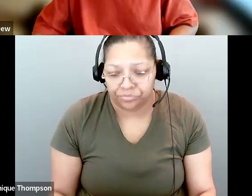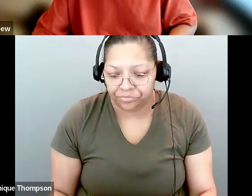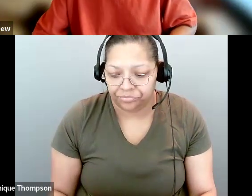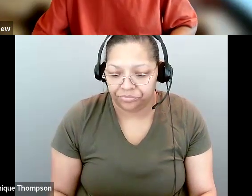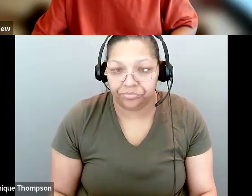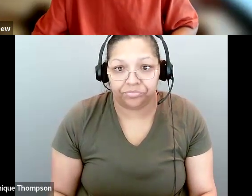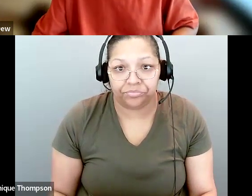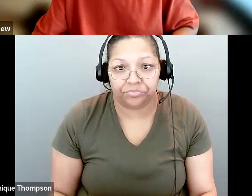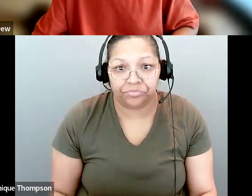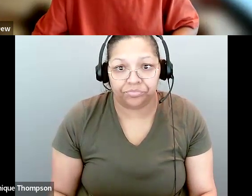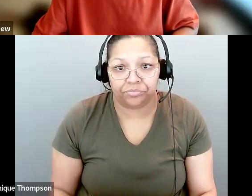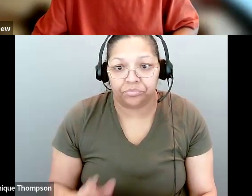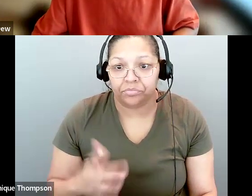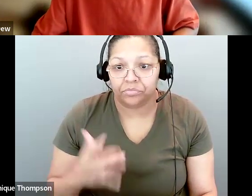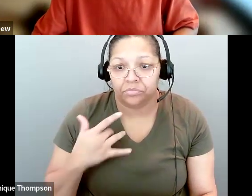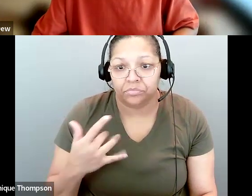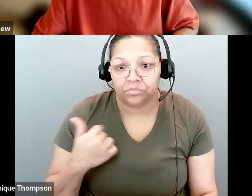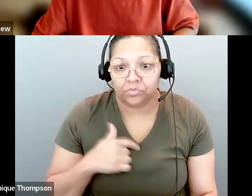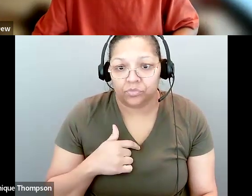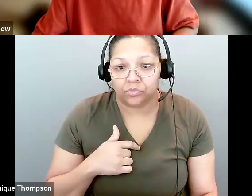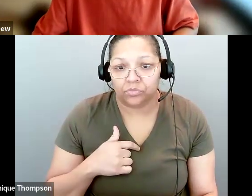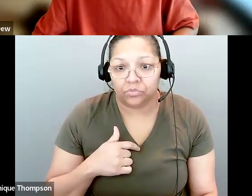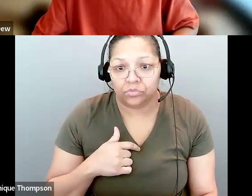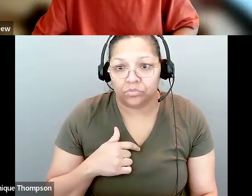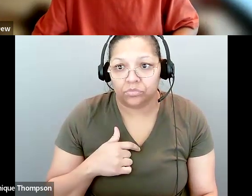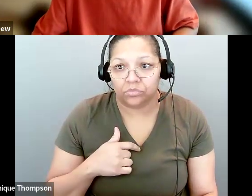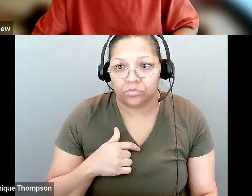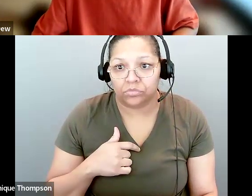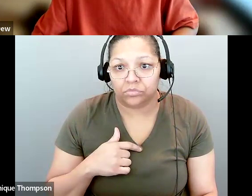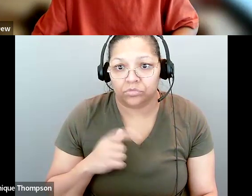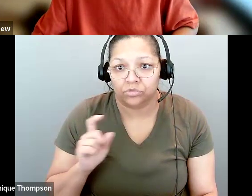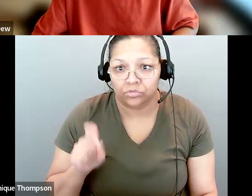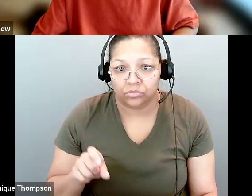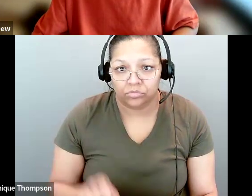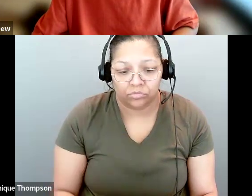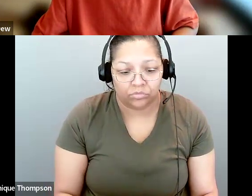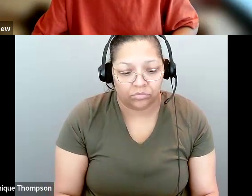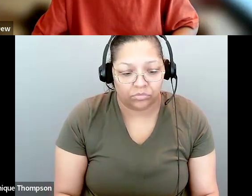usually make them leave. Probably should.